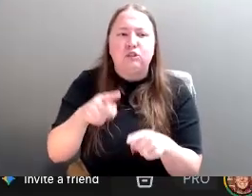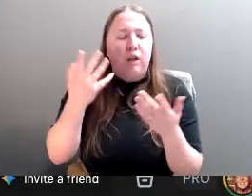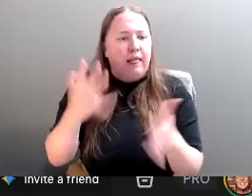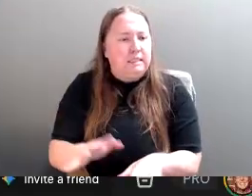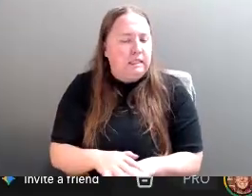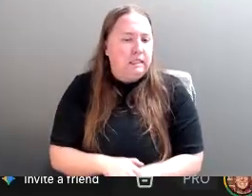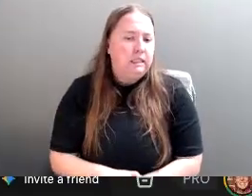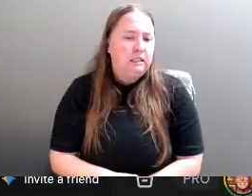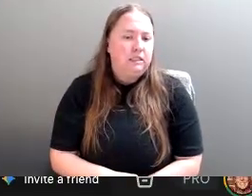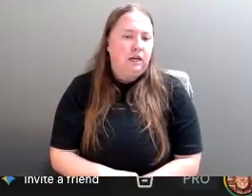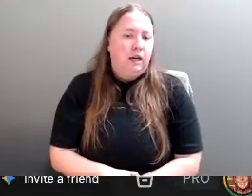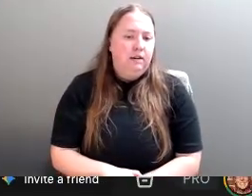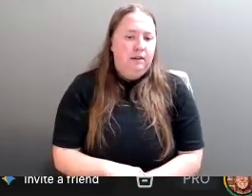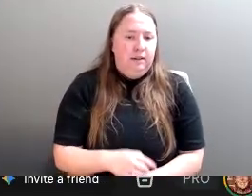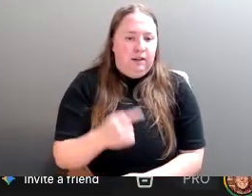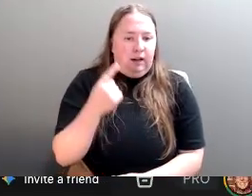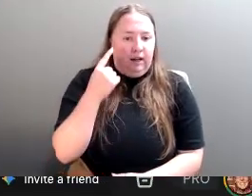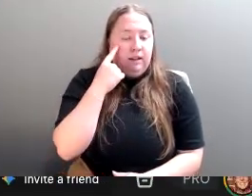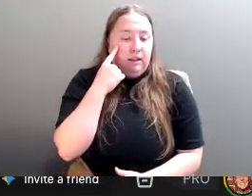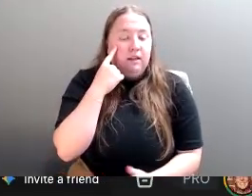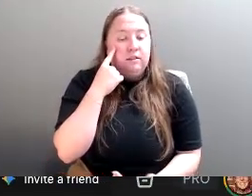doing, that. And I think that, yeah, like